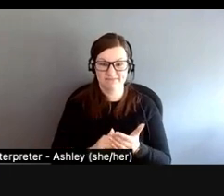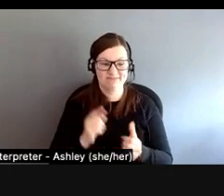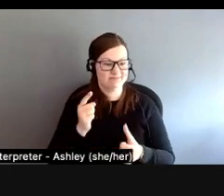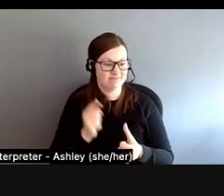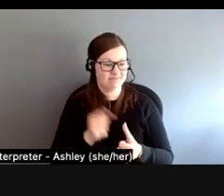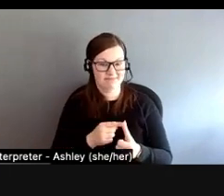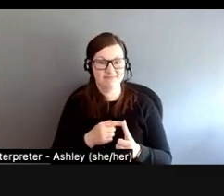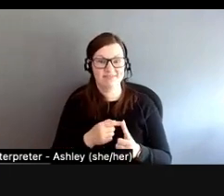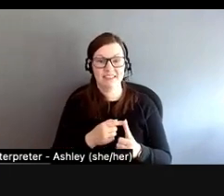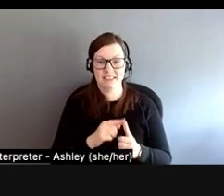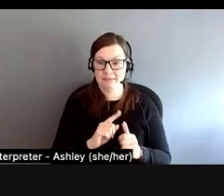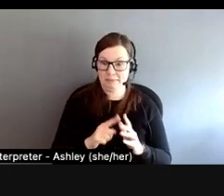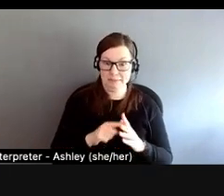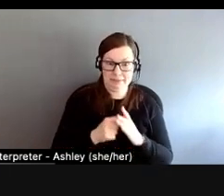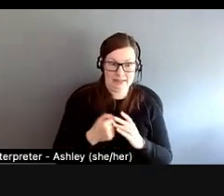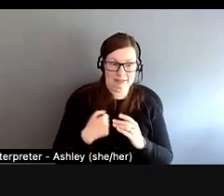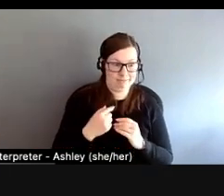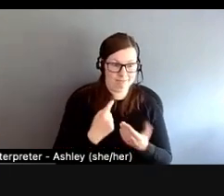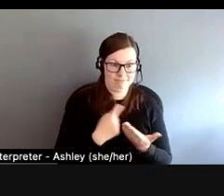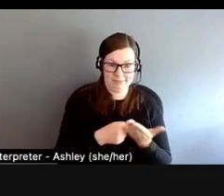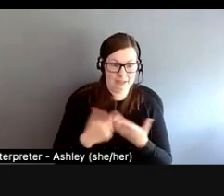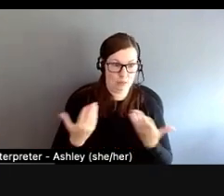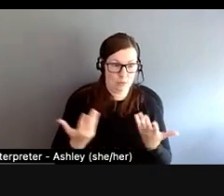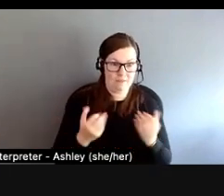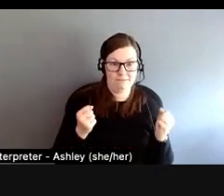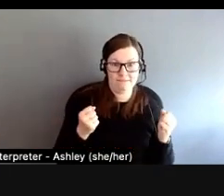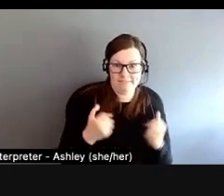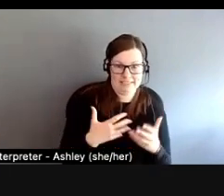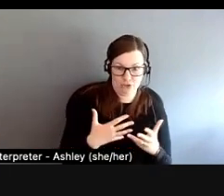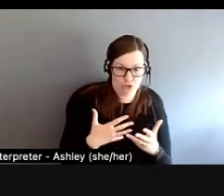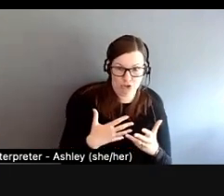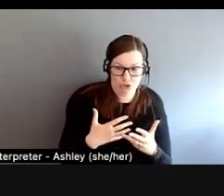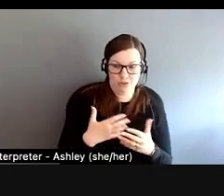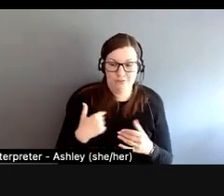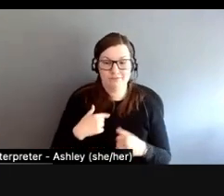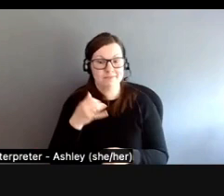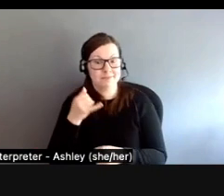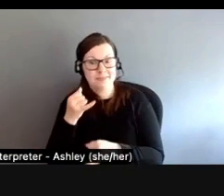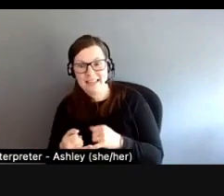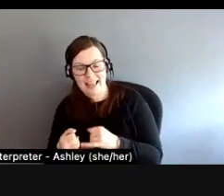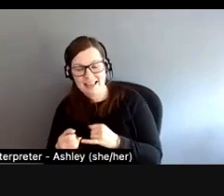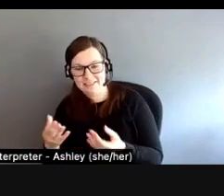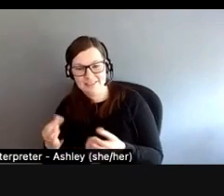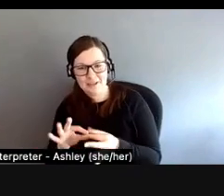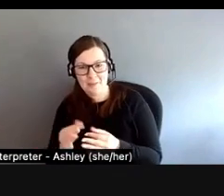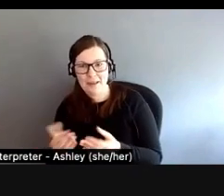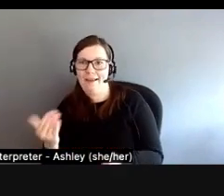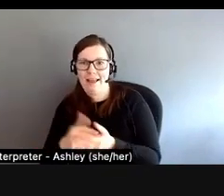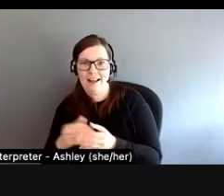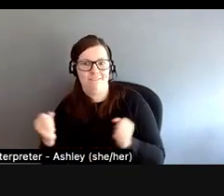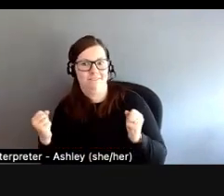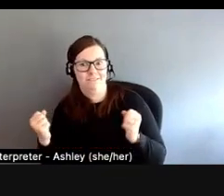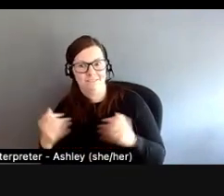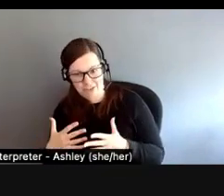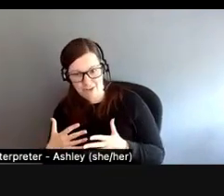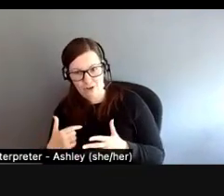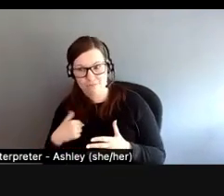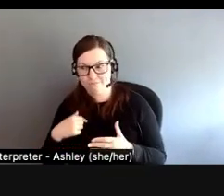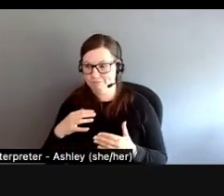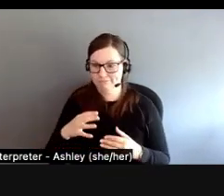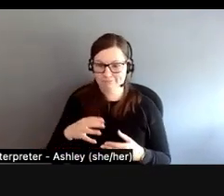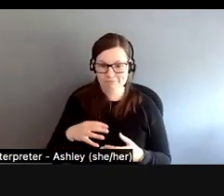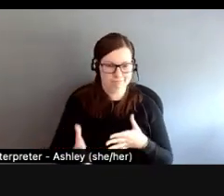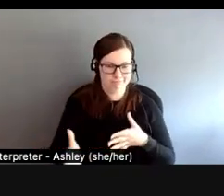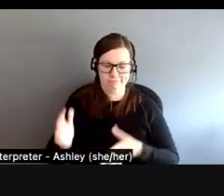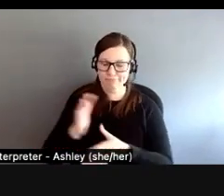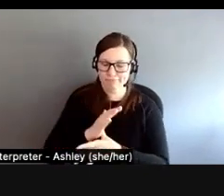fear. Fear is crippling. That's the first thing I learned. I was encouraged for over